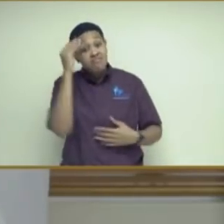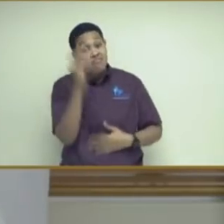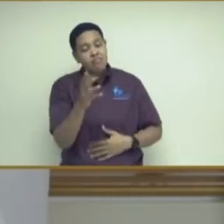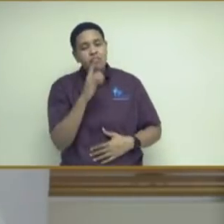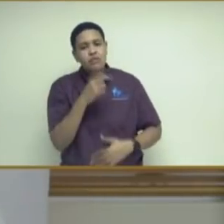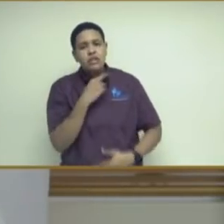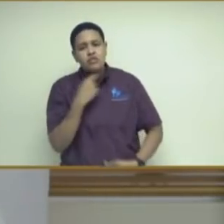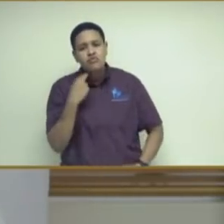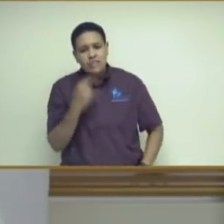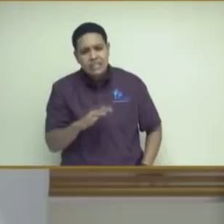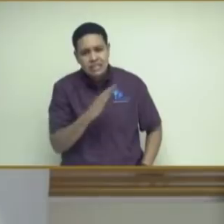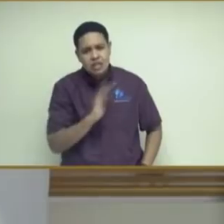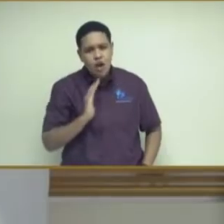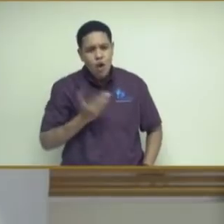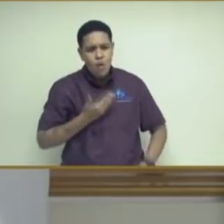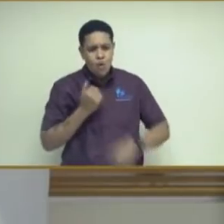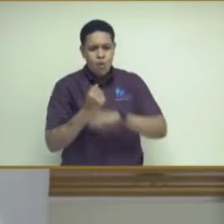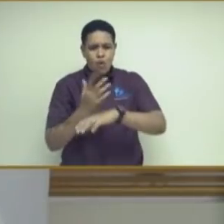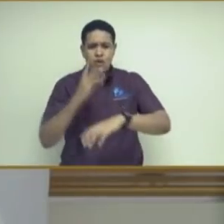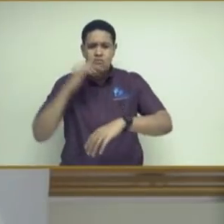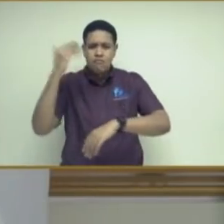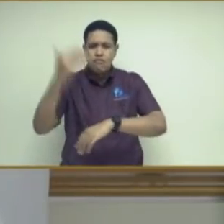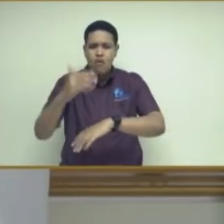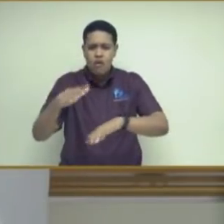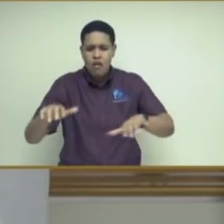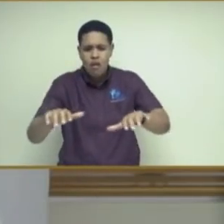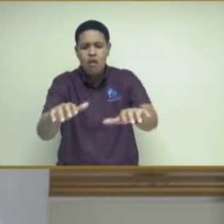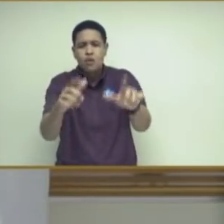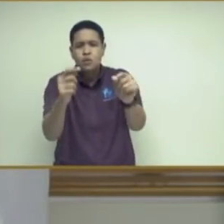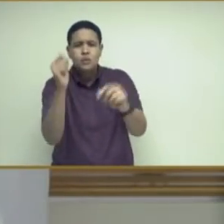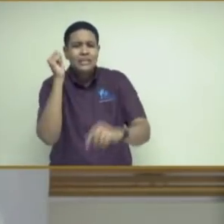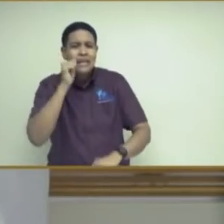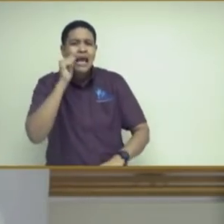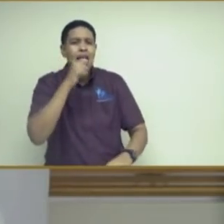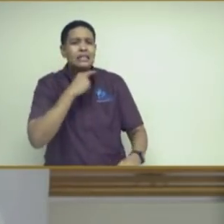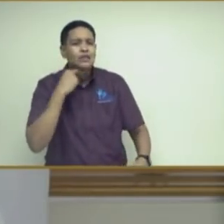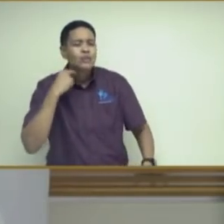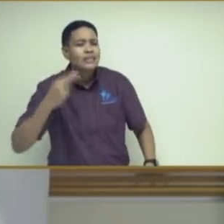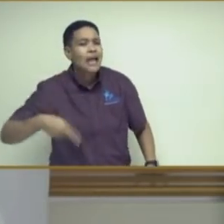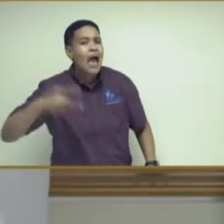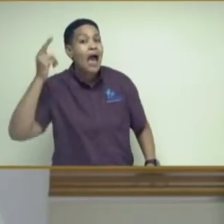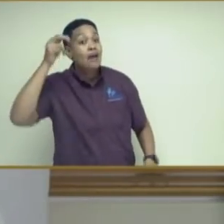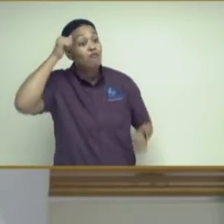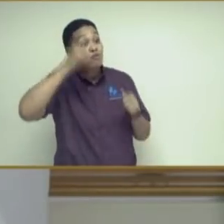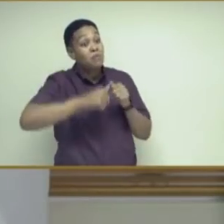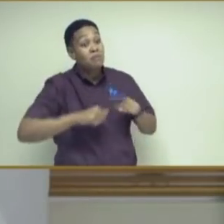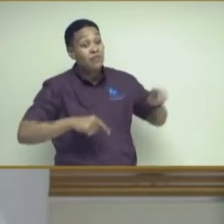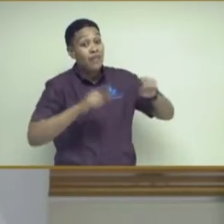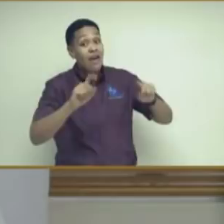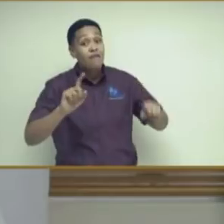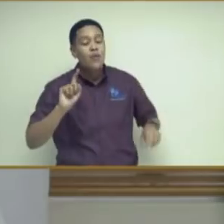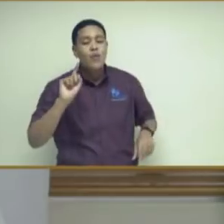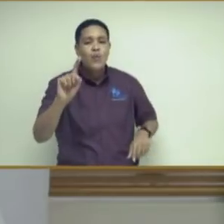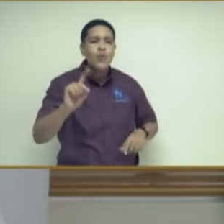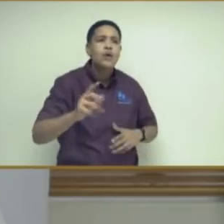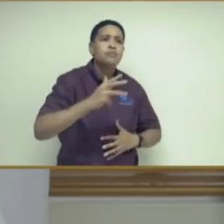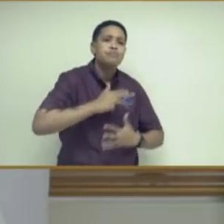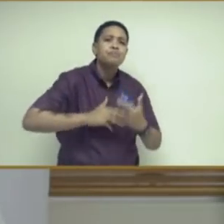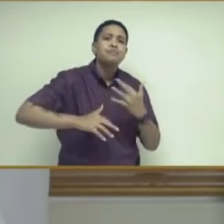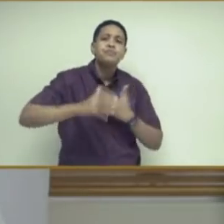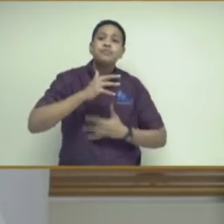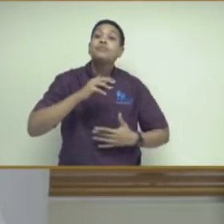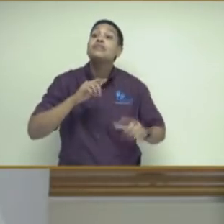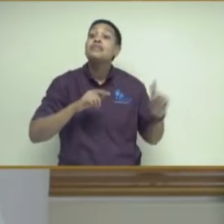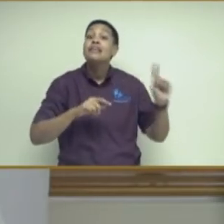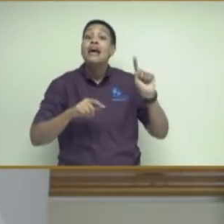the risk that our frontline workers face each day. Remember, they are the ones who have to go out there and interact. They